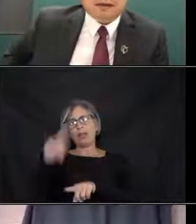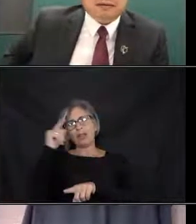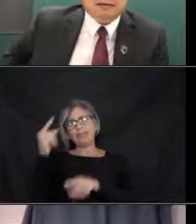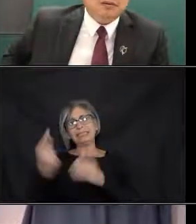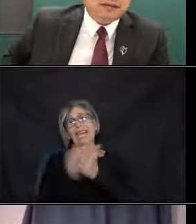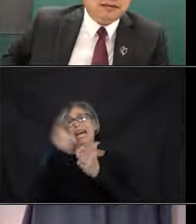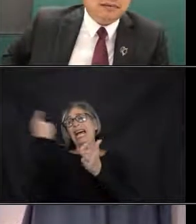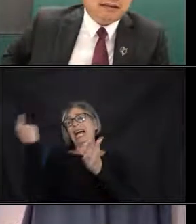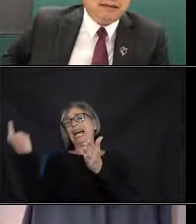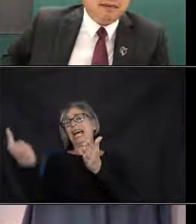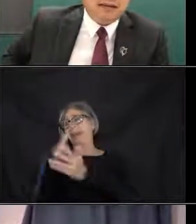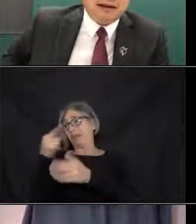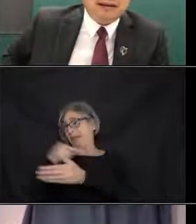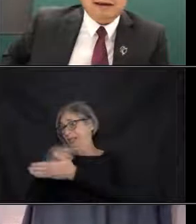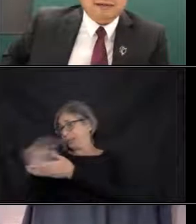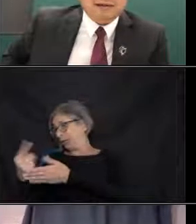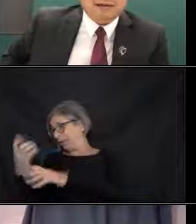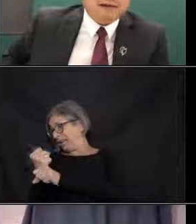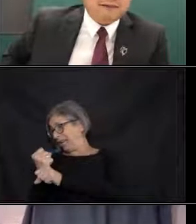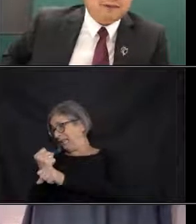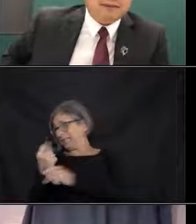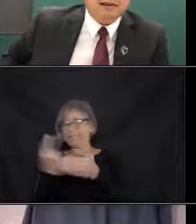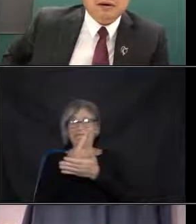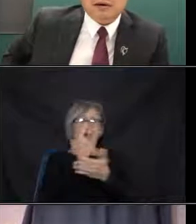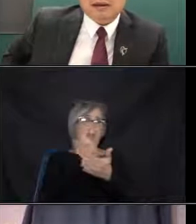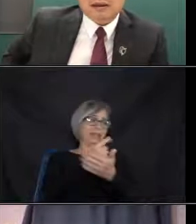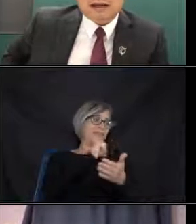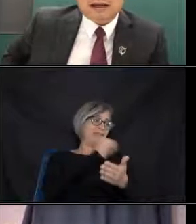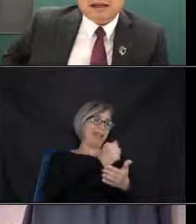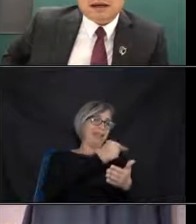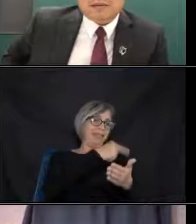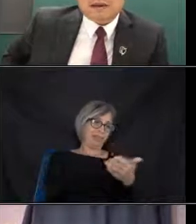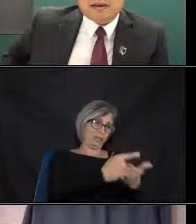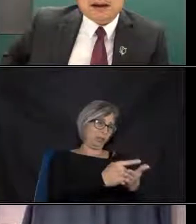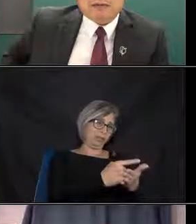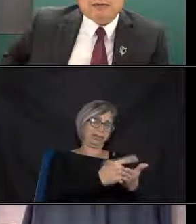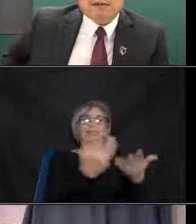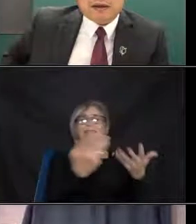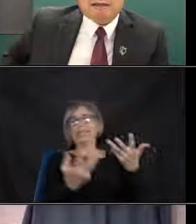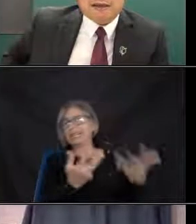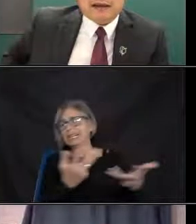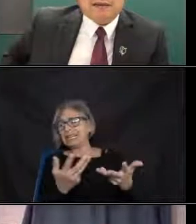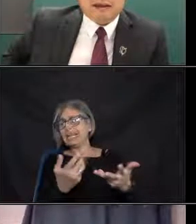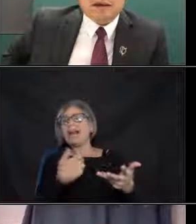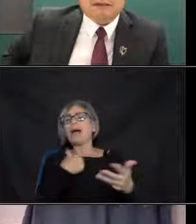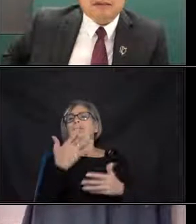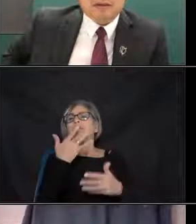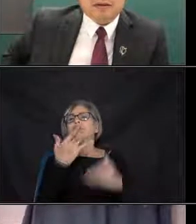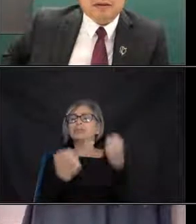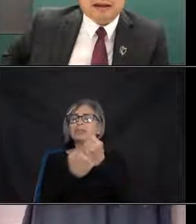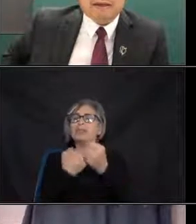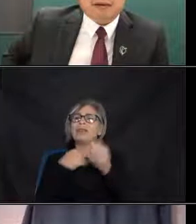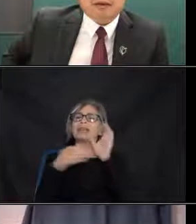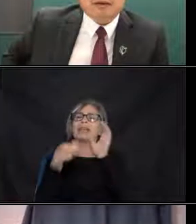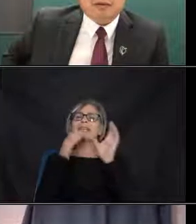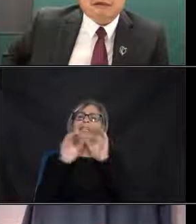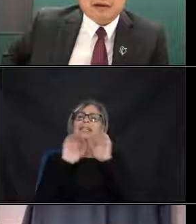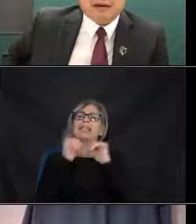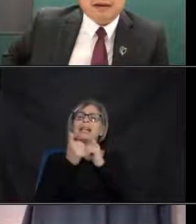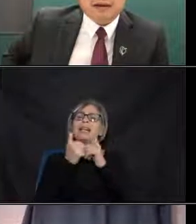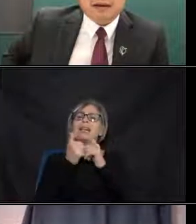Sometimes we'd get it this week, sometimes we'd not get it until several weeks later. And so I would be in favor of having that conversation about having